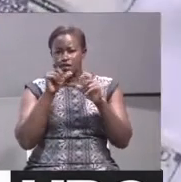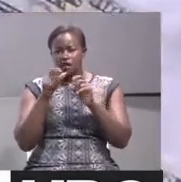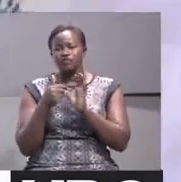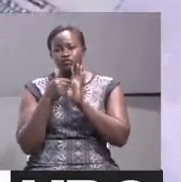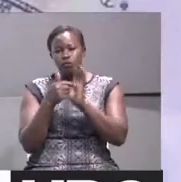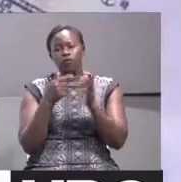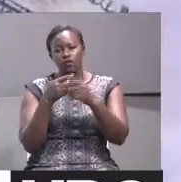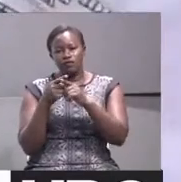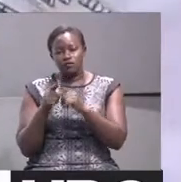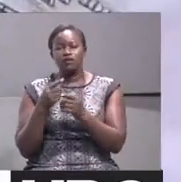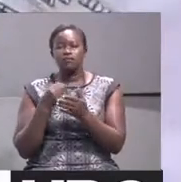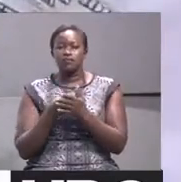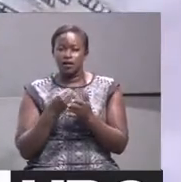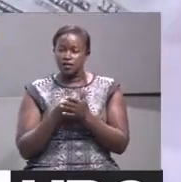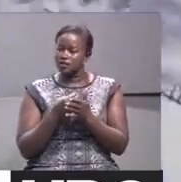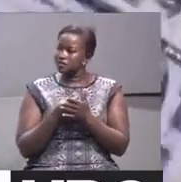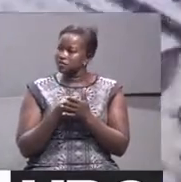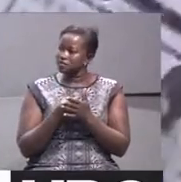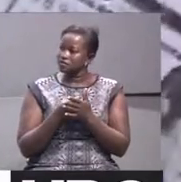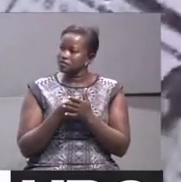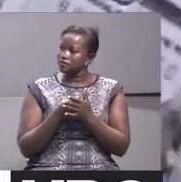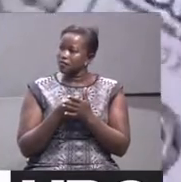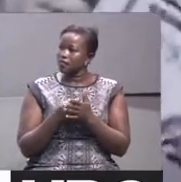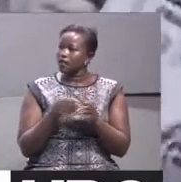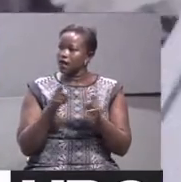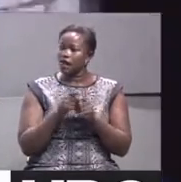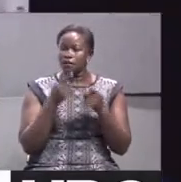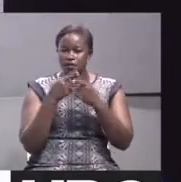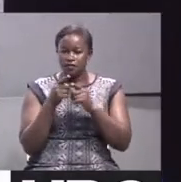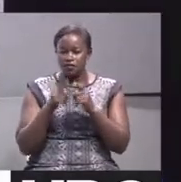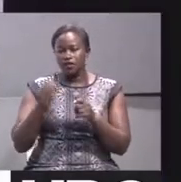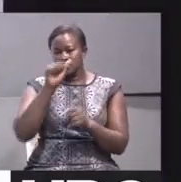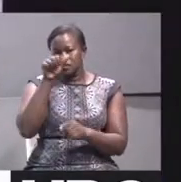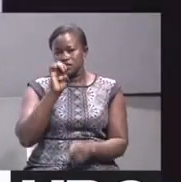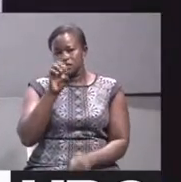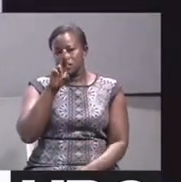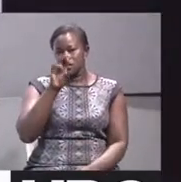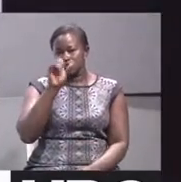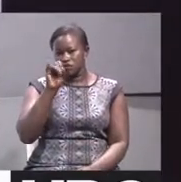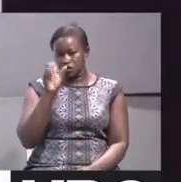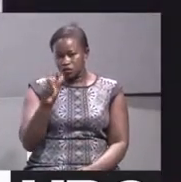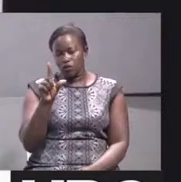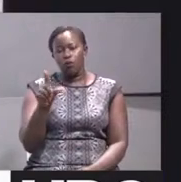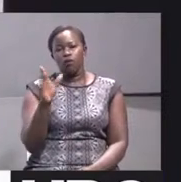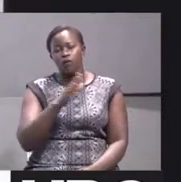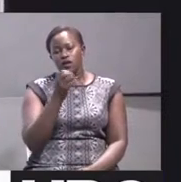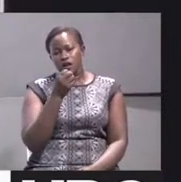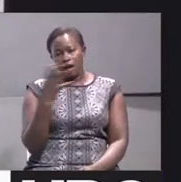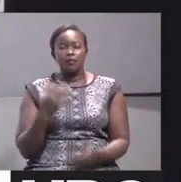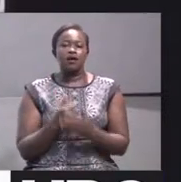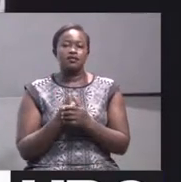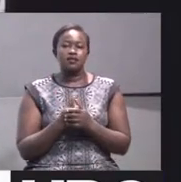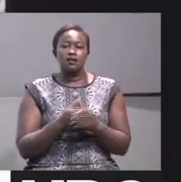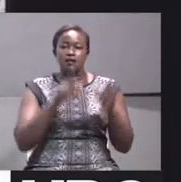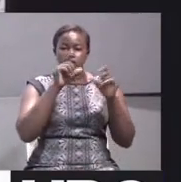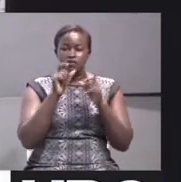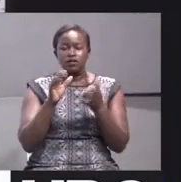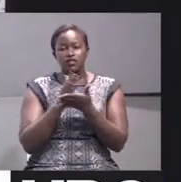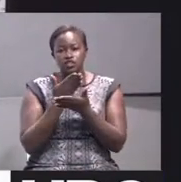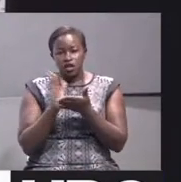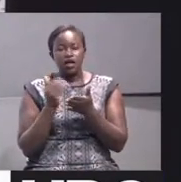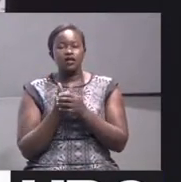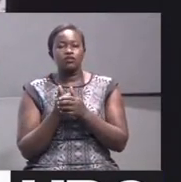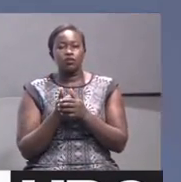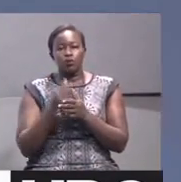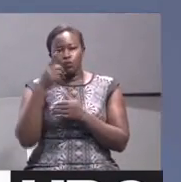money and different serial numbers. These images were also found to have been shared on WhatsApp to other